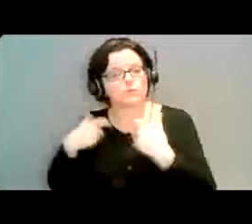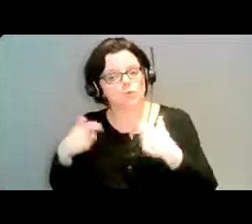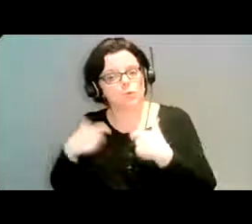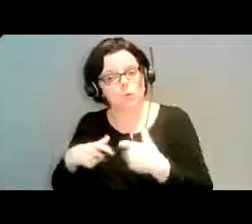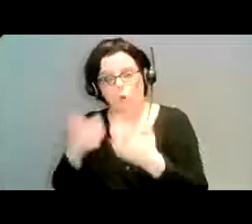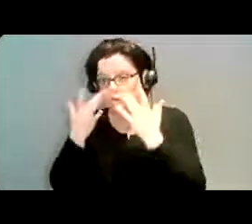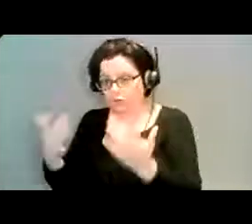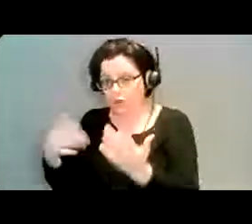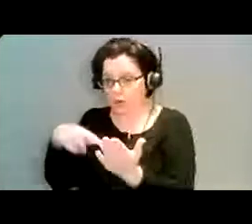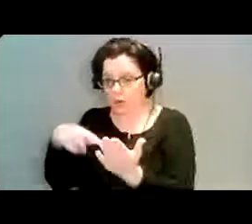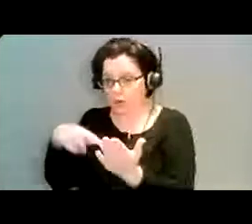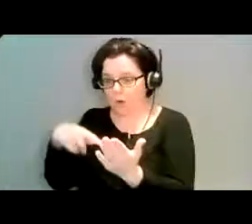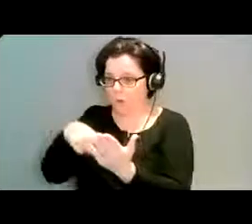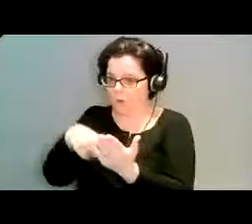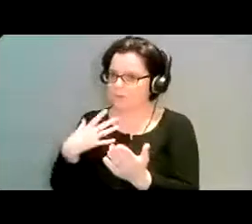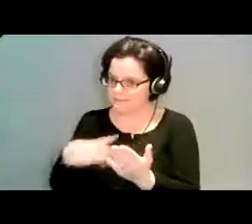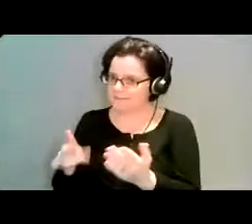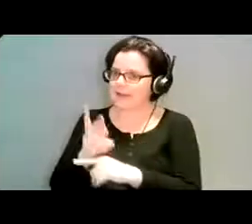account. And Yeah.